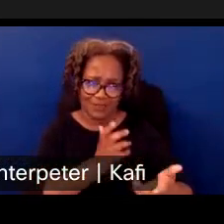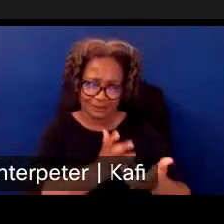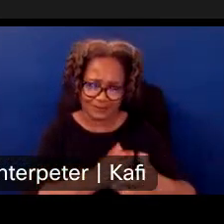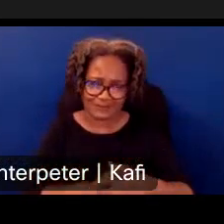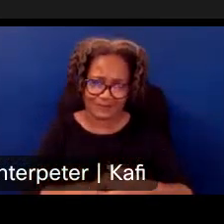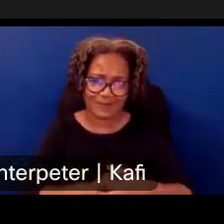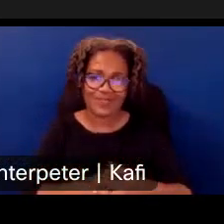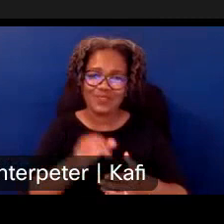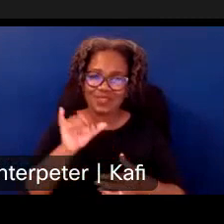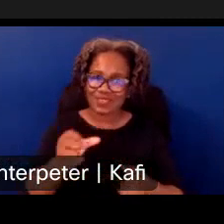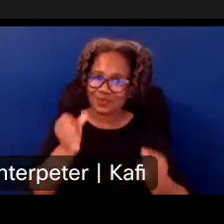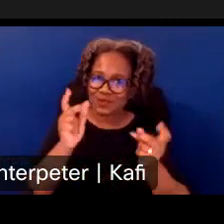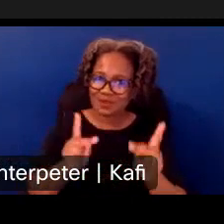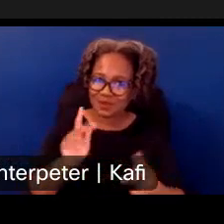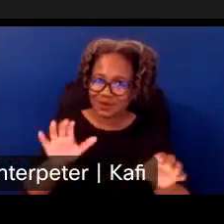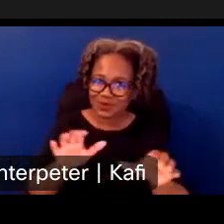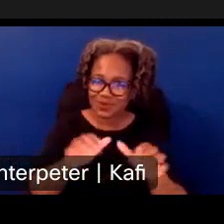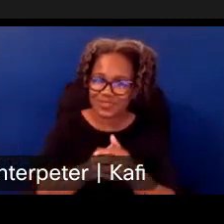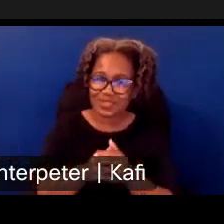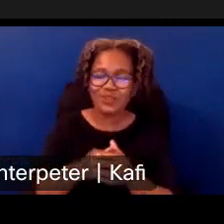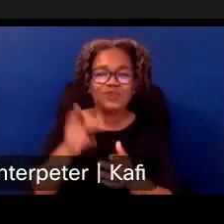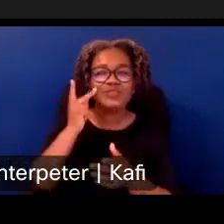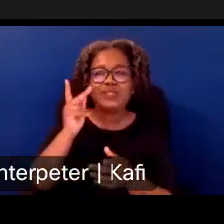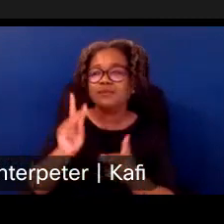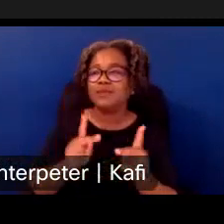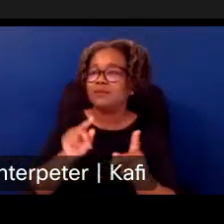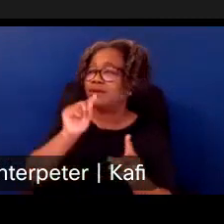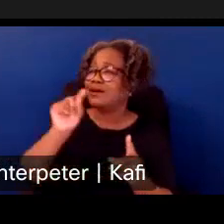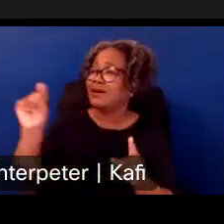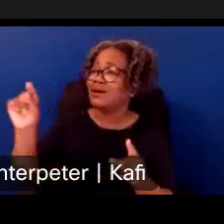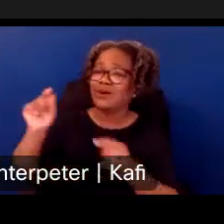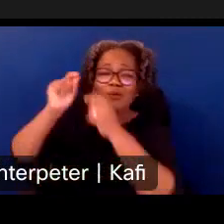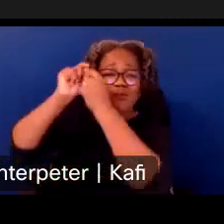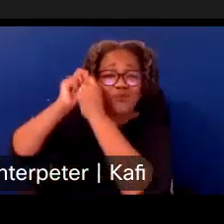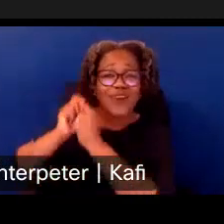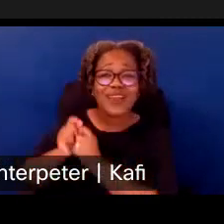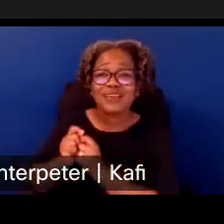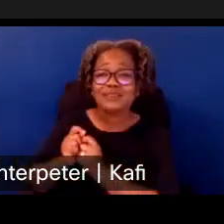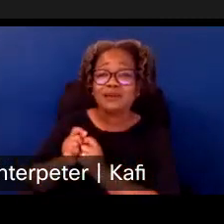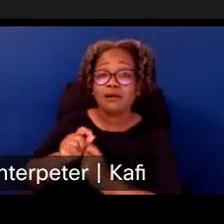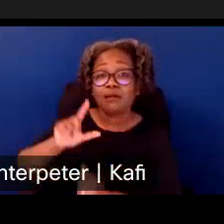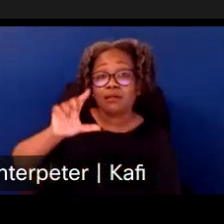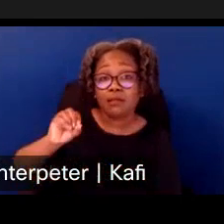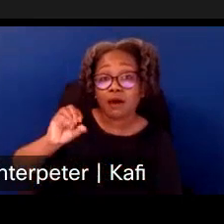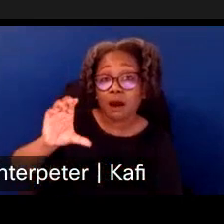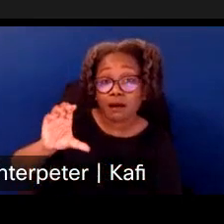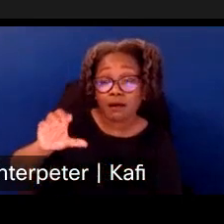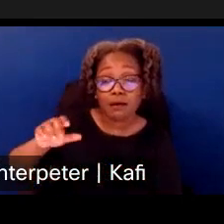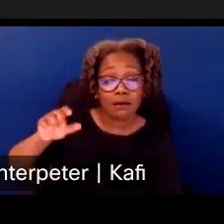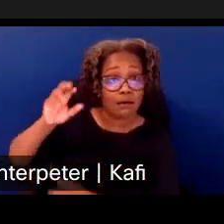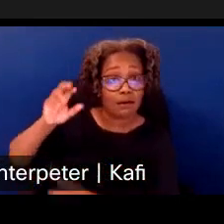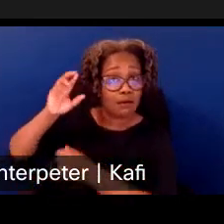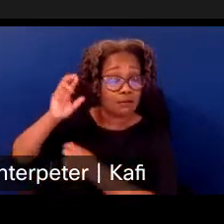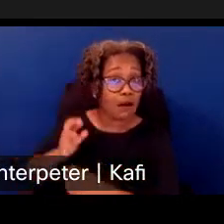see people that have braids or locks, and they haven't had them done in a long time. Their hair and scalp